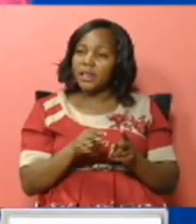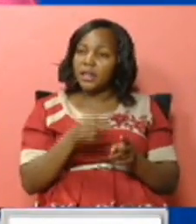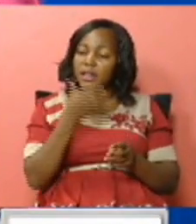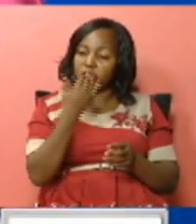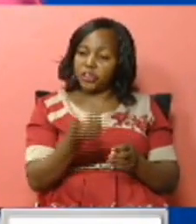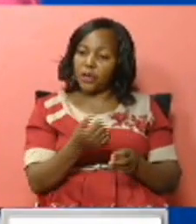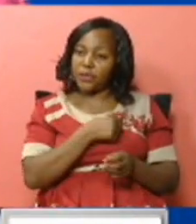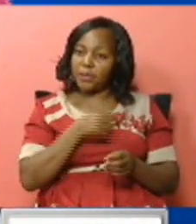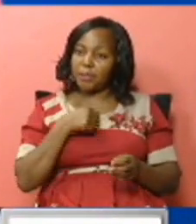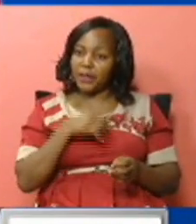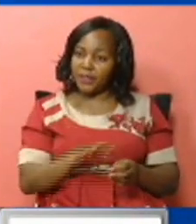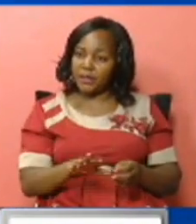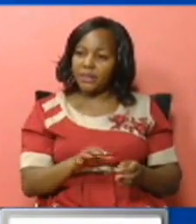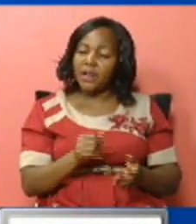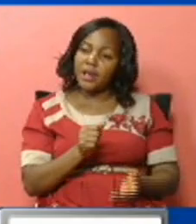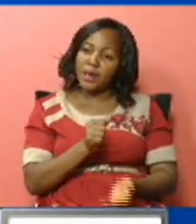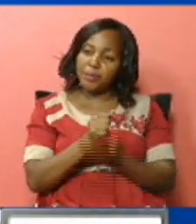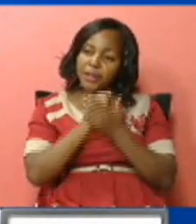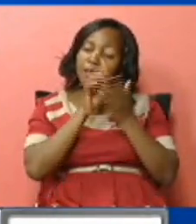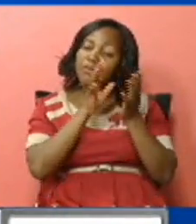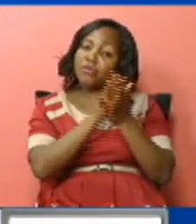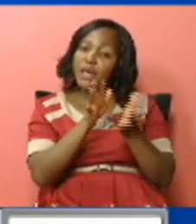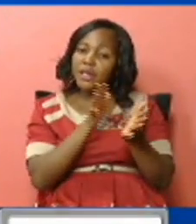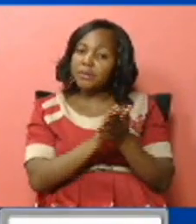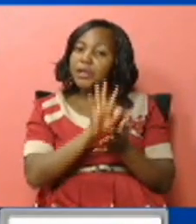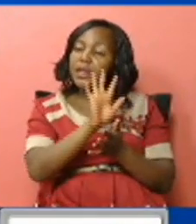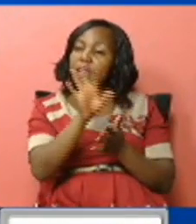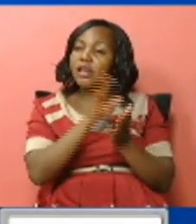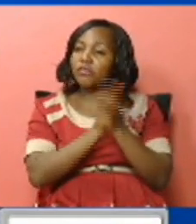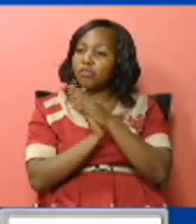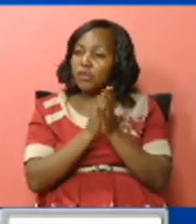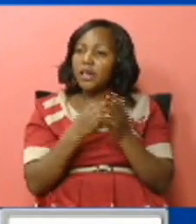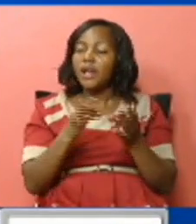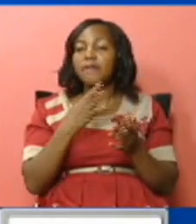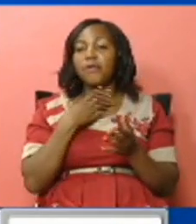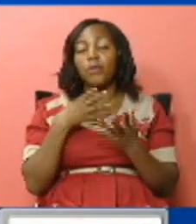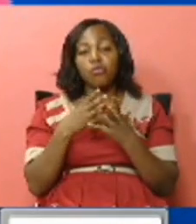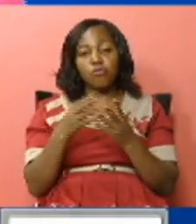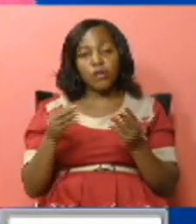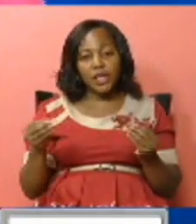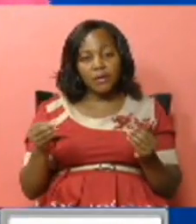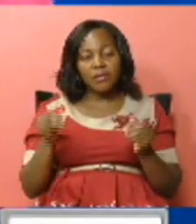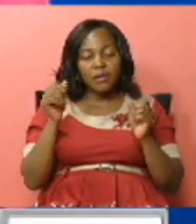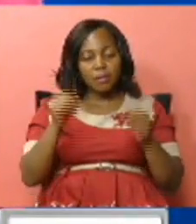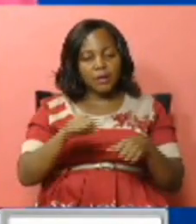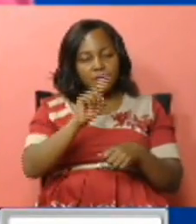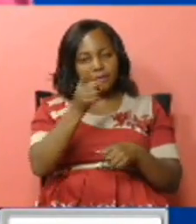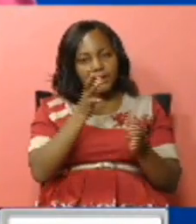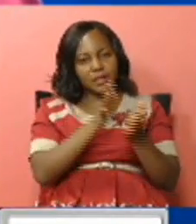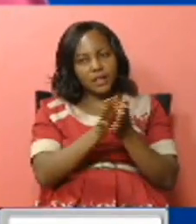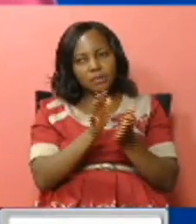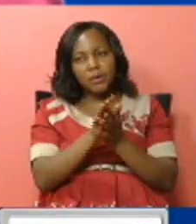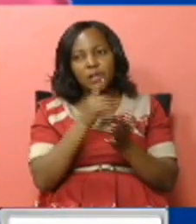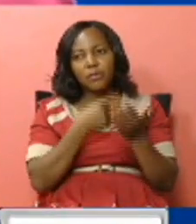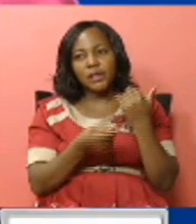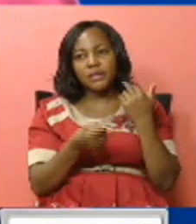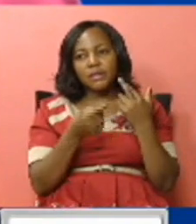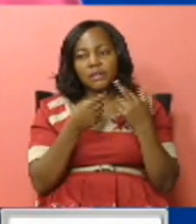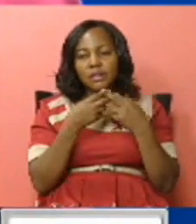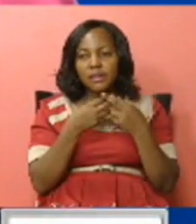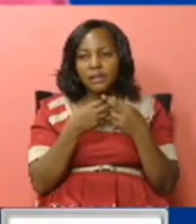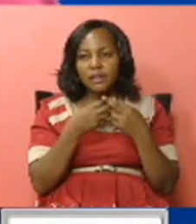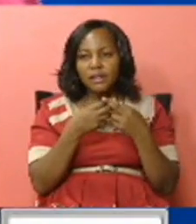first to speak out on their stories, because for someone to heal, they should be able to first talk about what happened. Yes. So we began in 2008, where we rolled